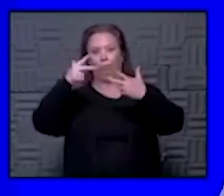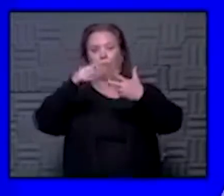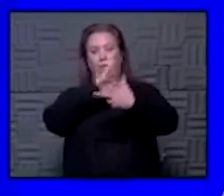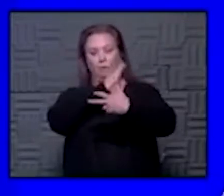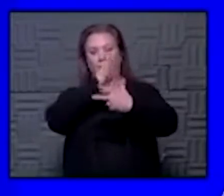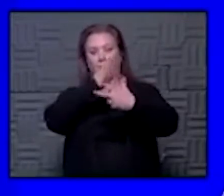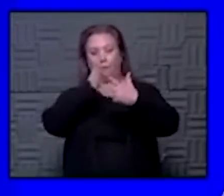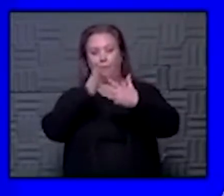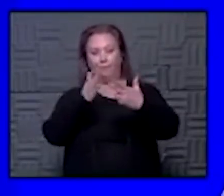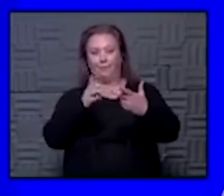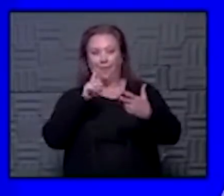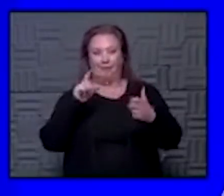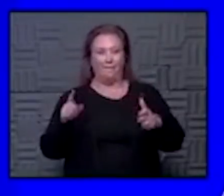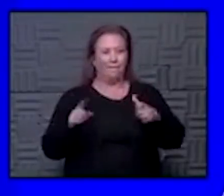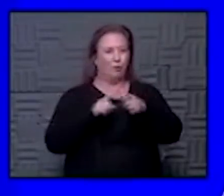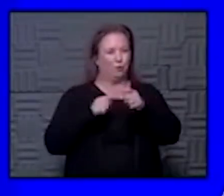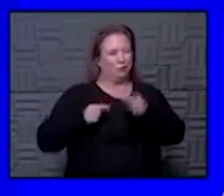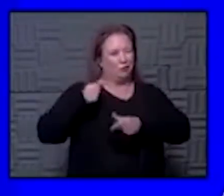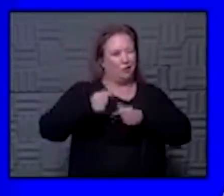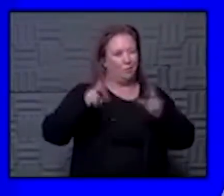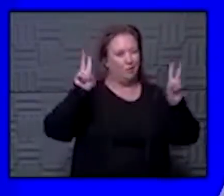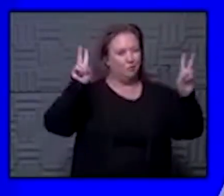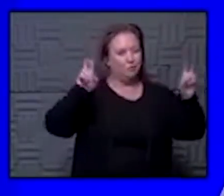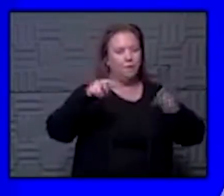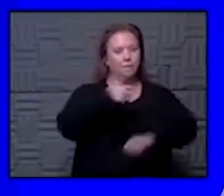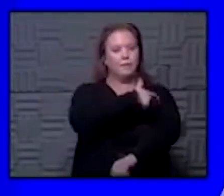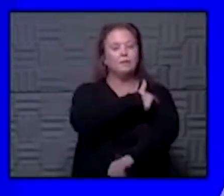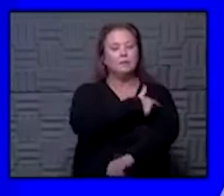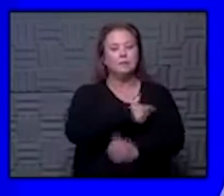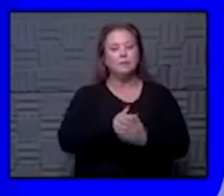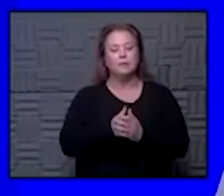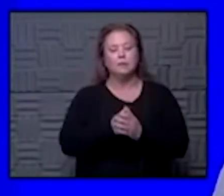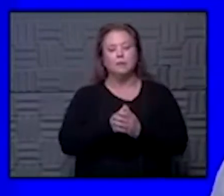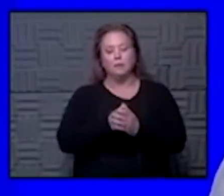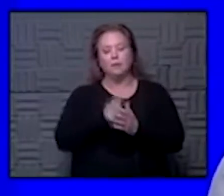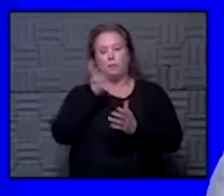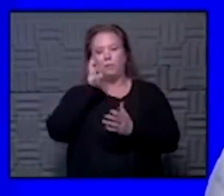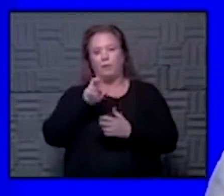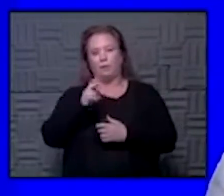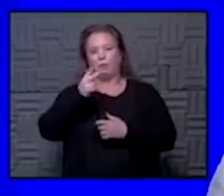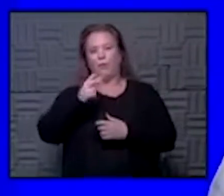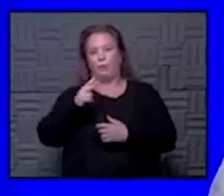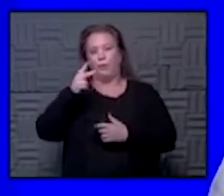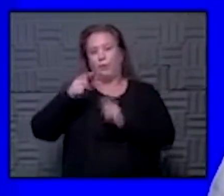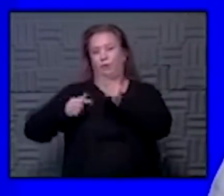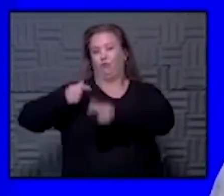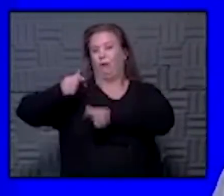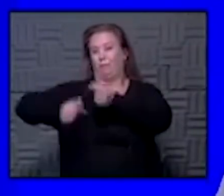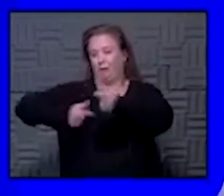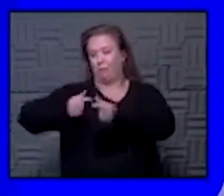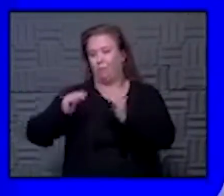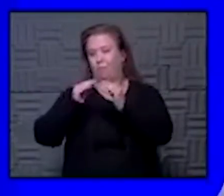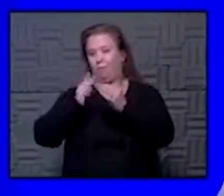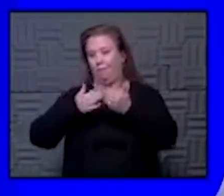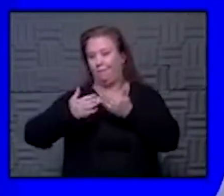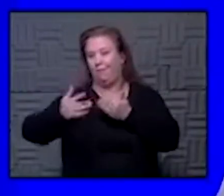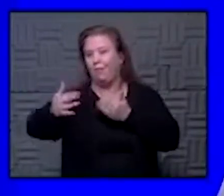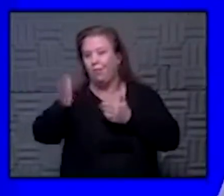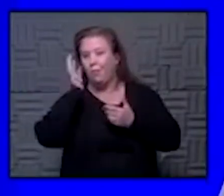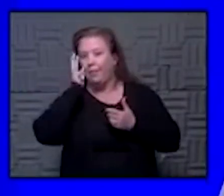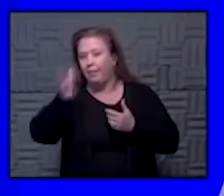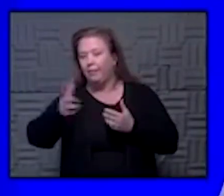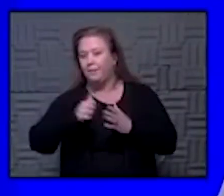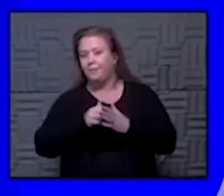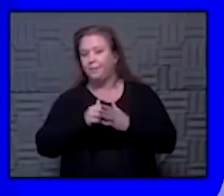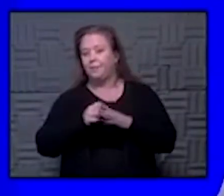again, will probably be only the first generation iteration as well. There'll probably be 2 or 3 generations also. But again,